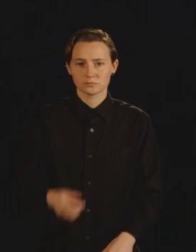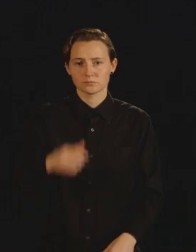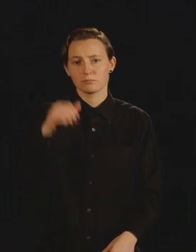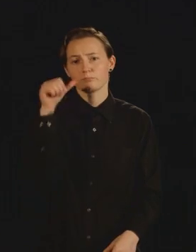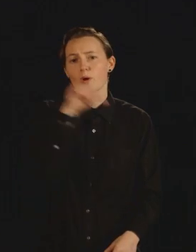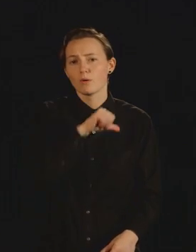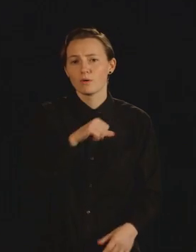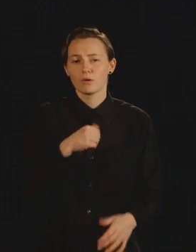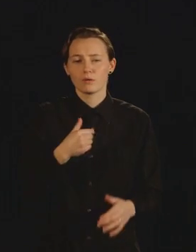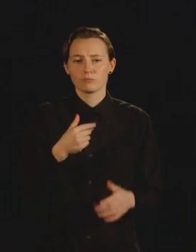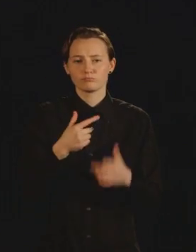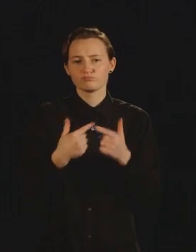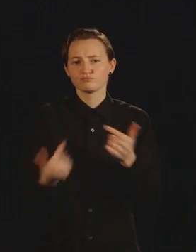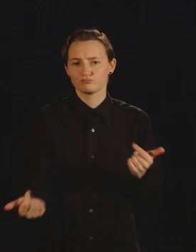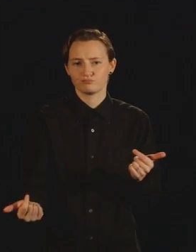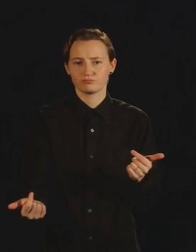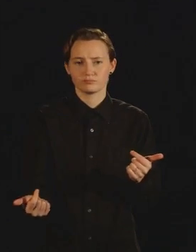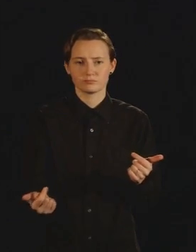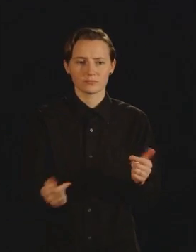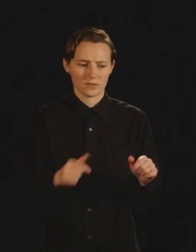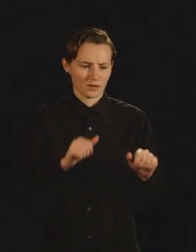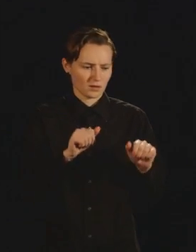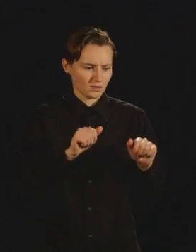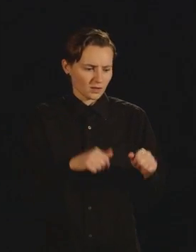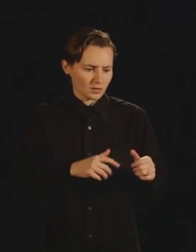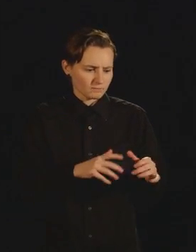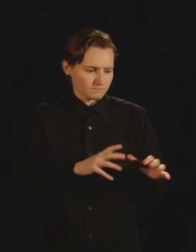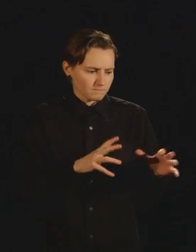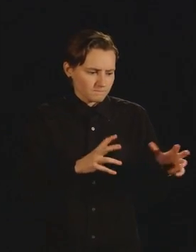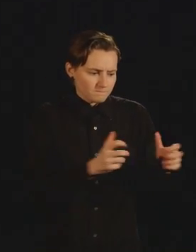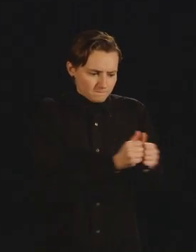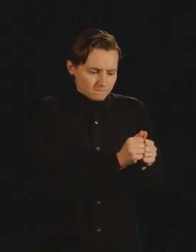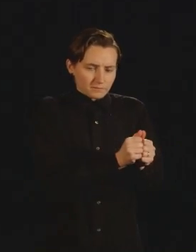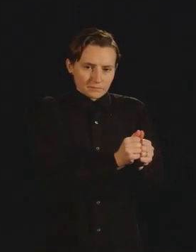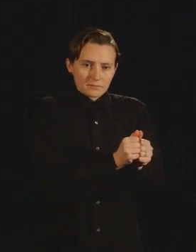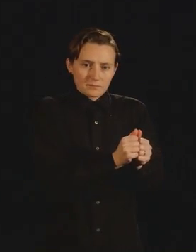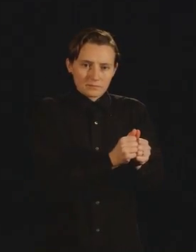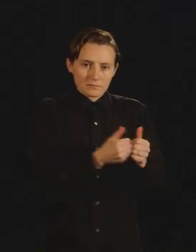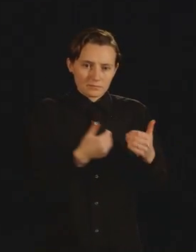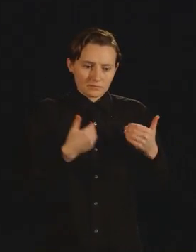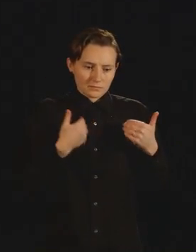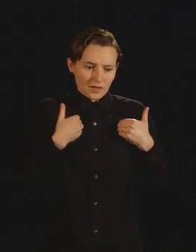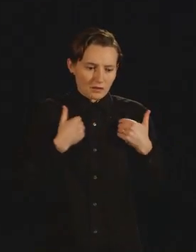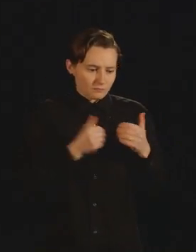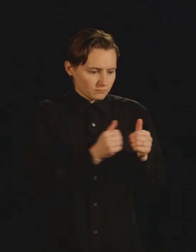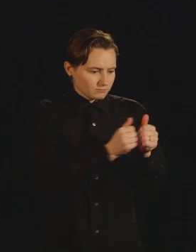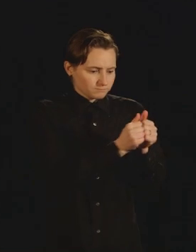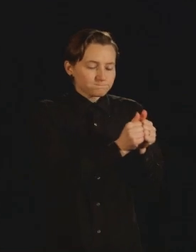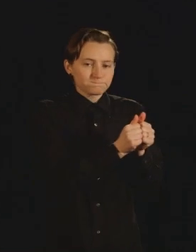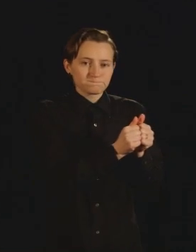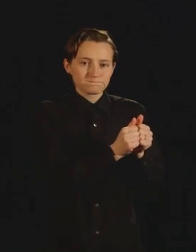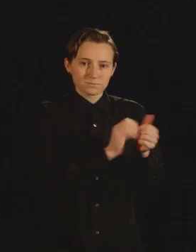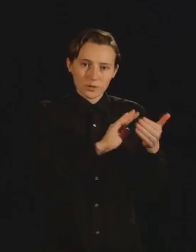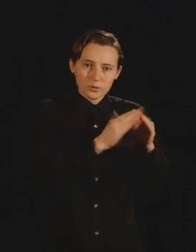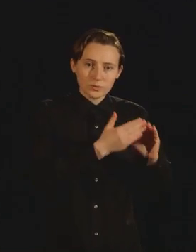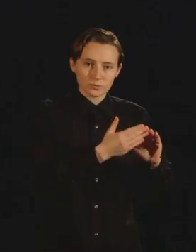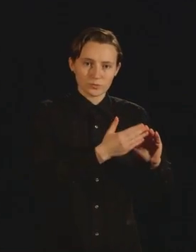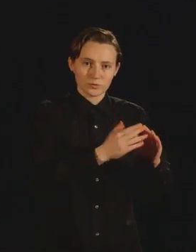field, it activates entire communities for them to turn